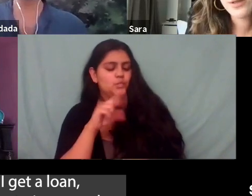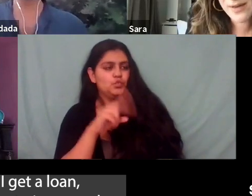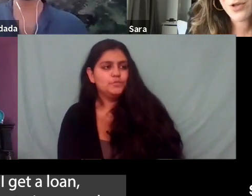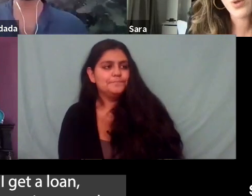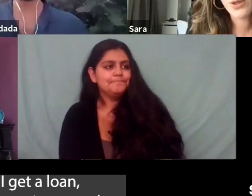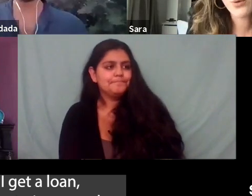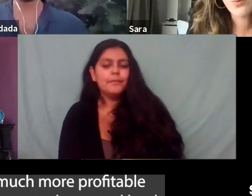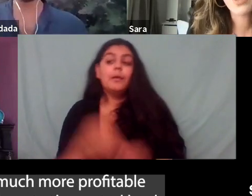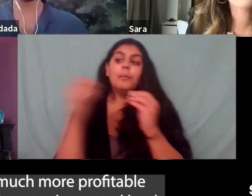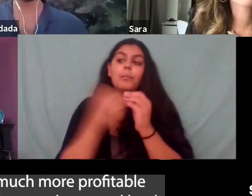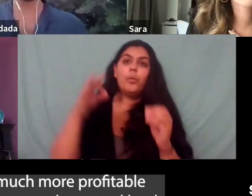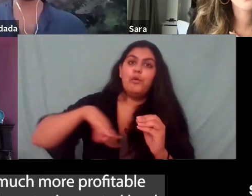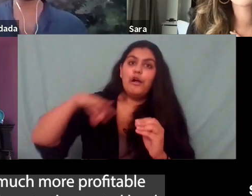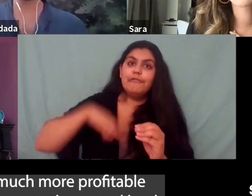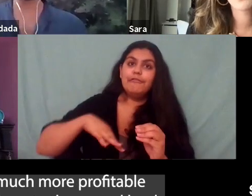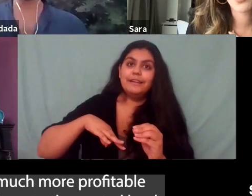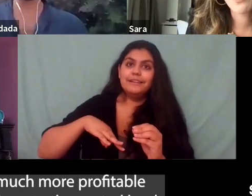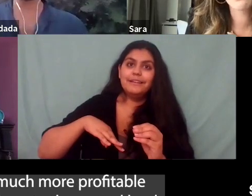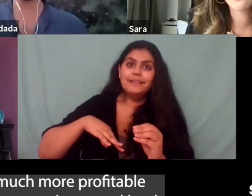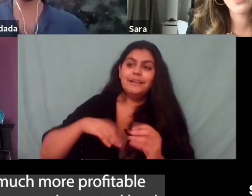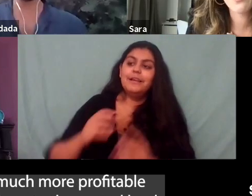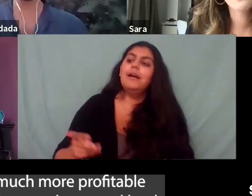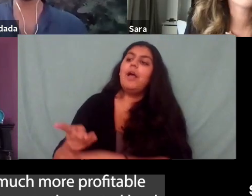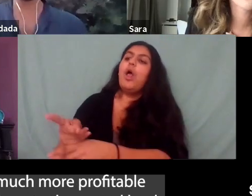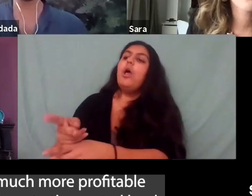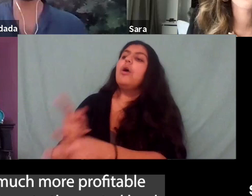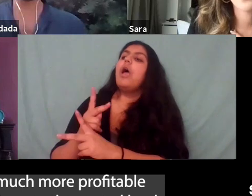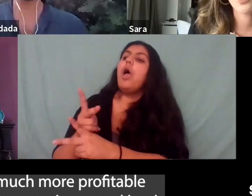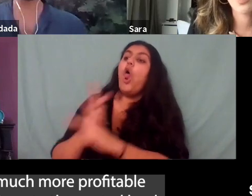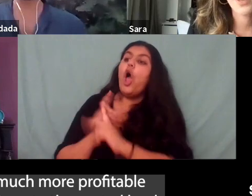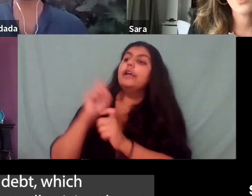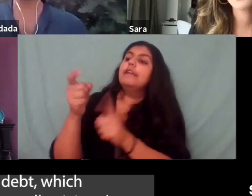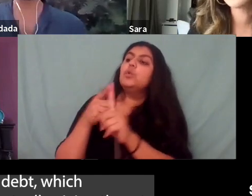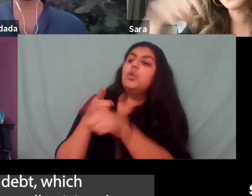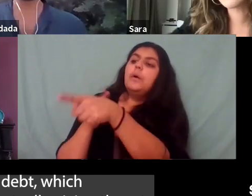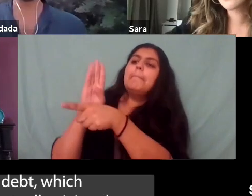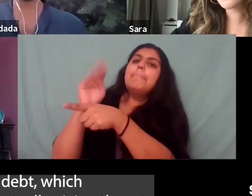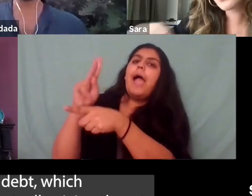not give you a loan because it's so much more profitable for them to lend them to the central bank,